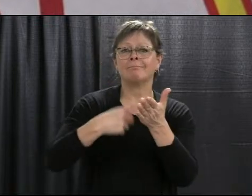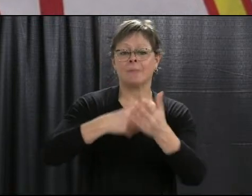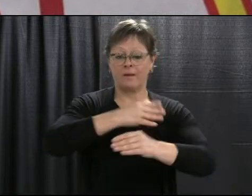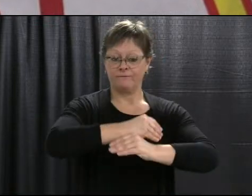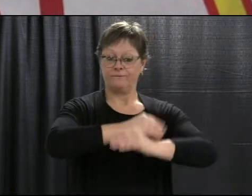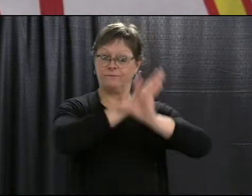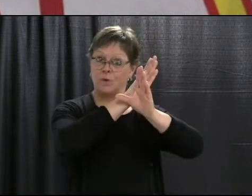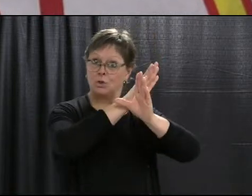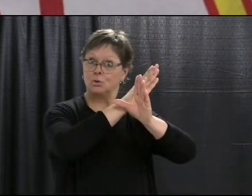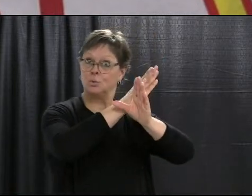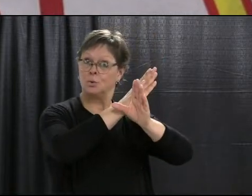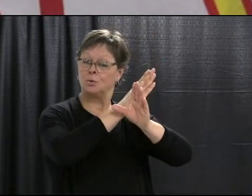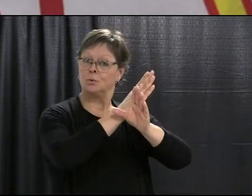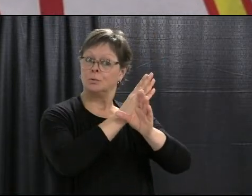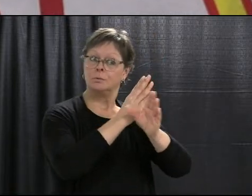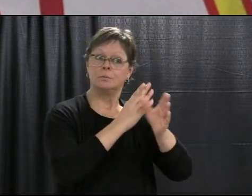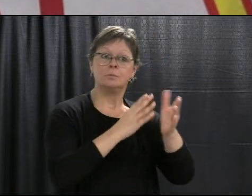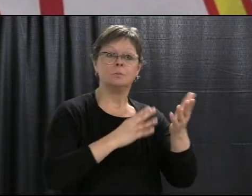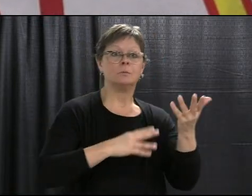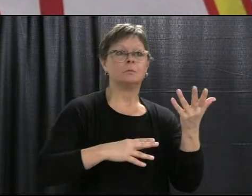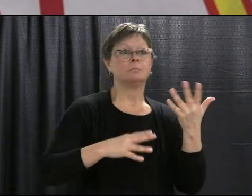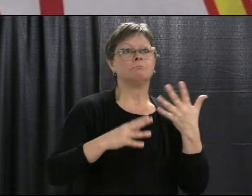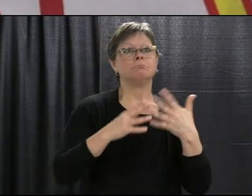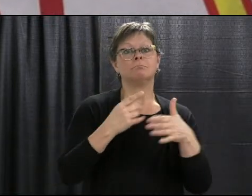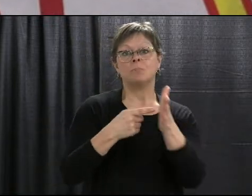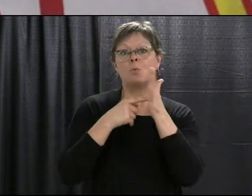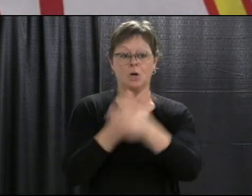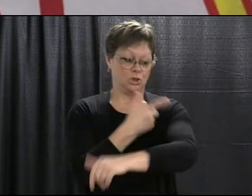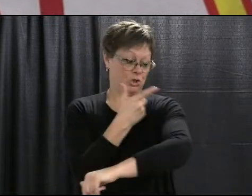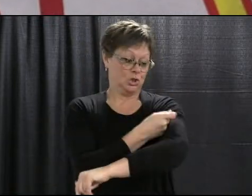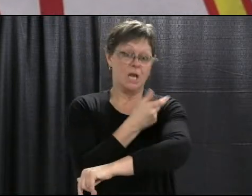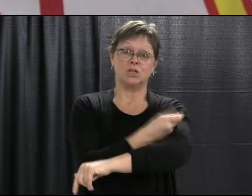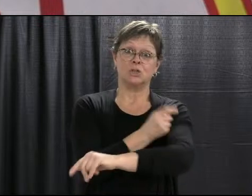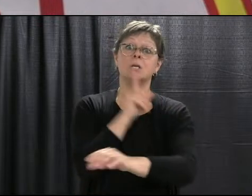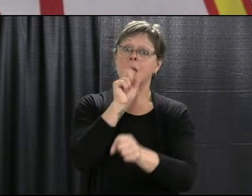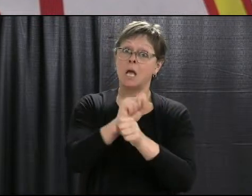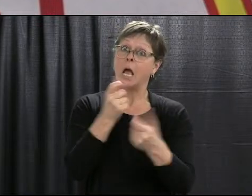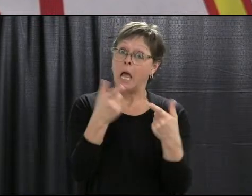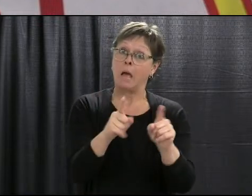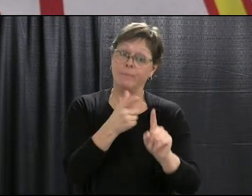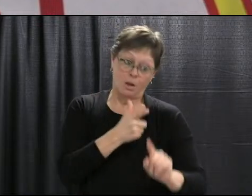physician and the required injection was able to be provided